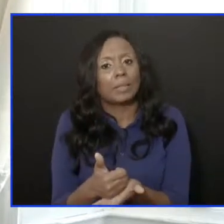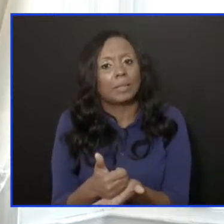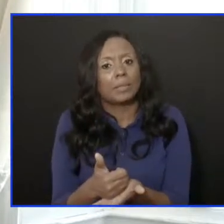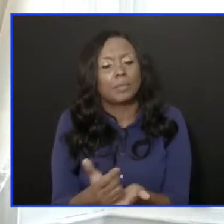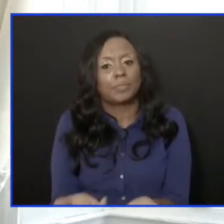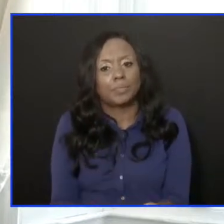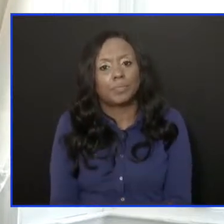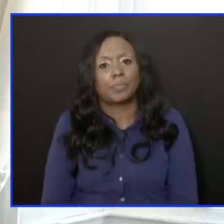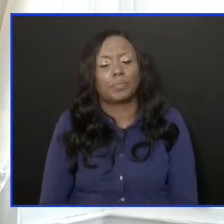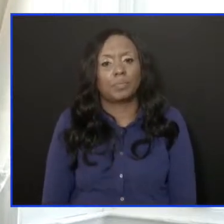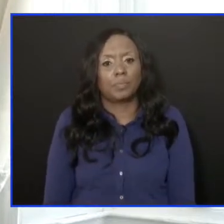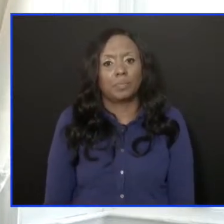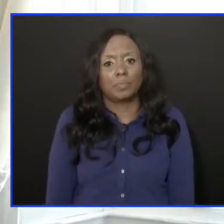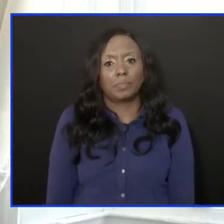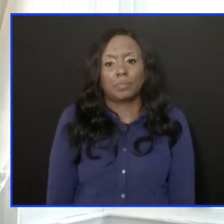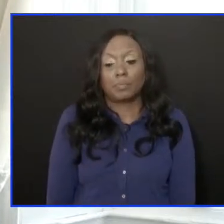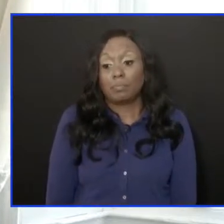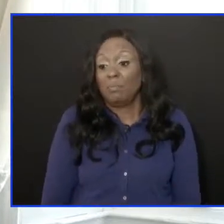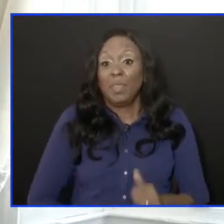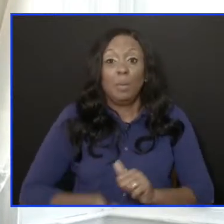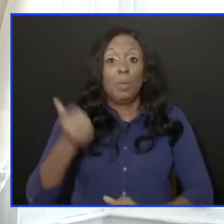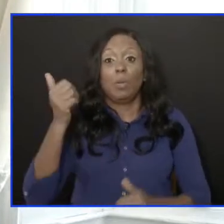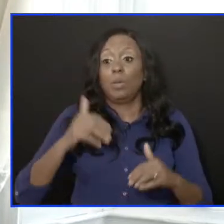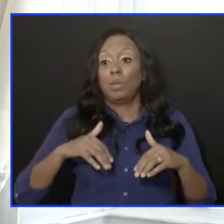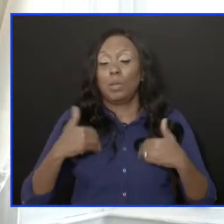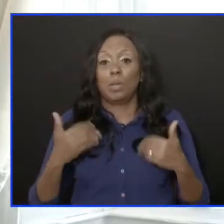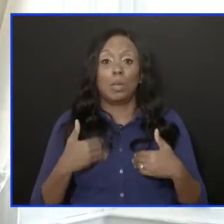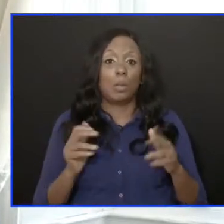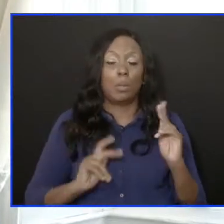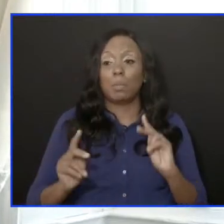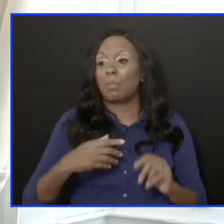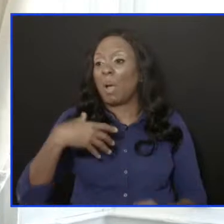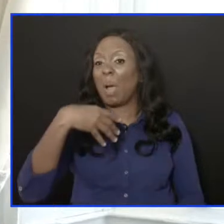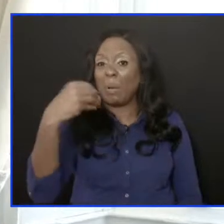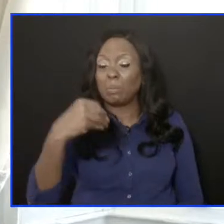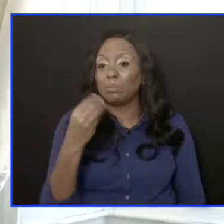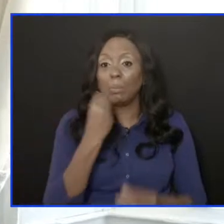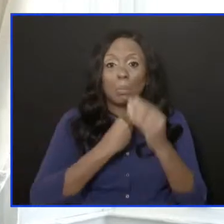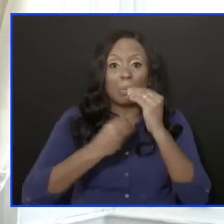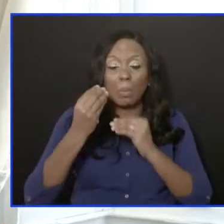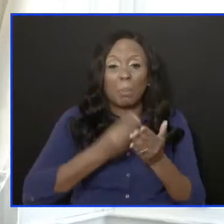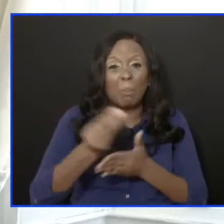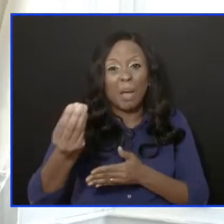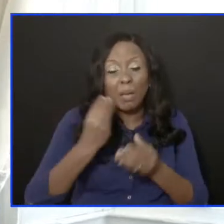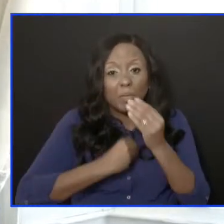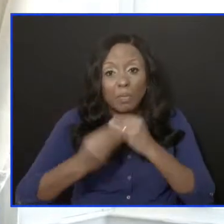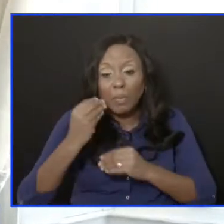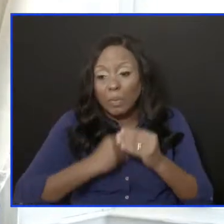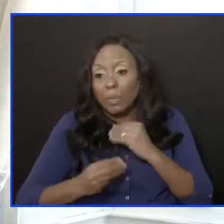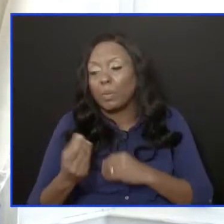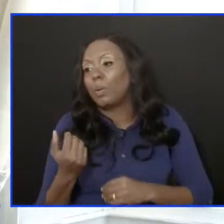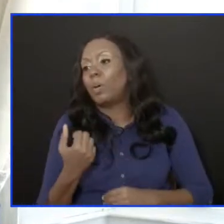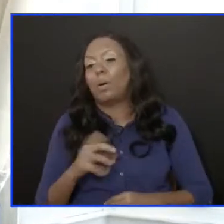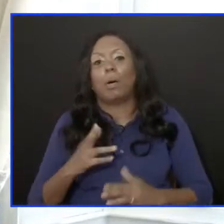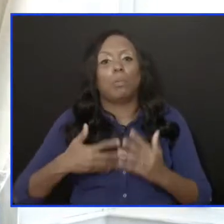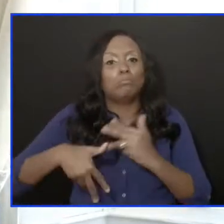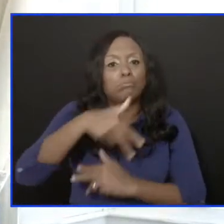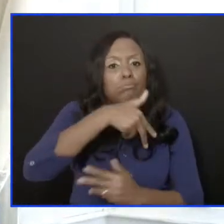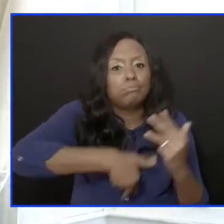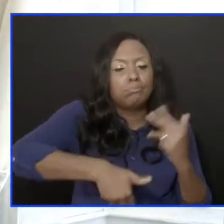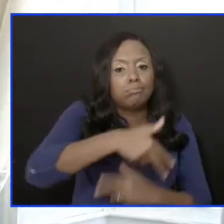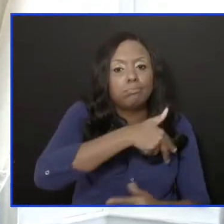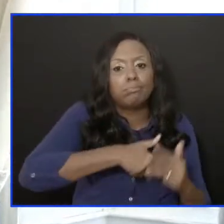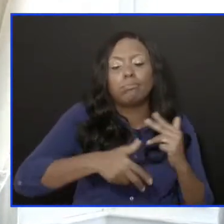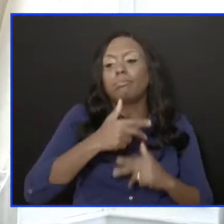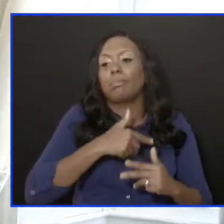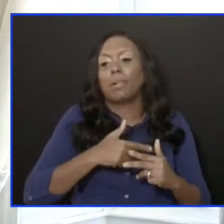younger person in the house who go out, they may go to the supermarket, they may go to the gas station, they may go with their friends, they're not supposed to be doing certain things, and they go do them and